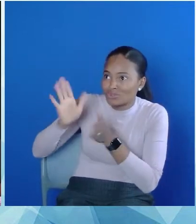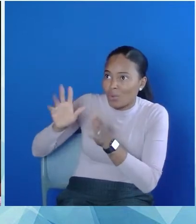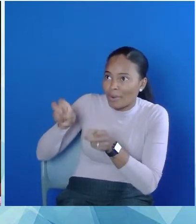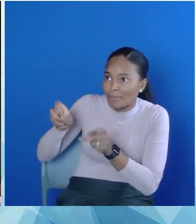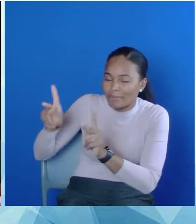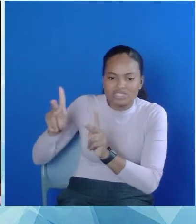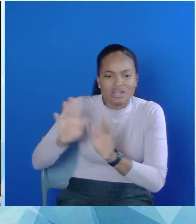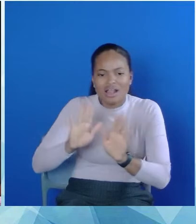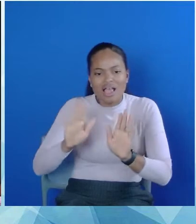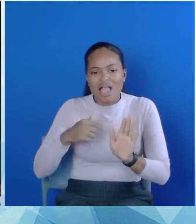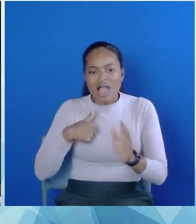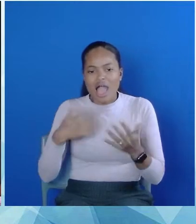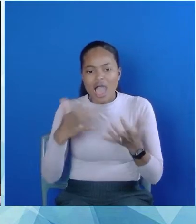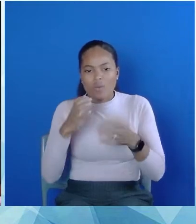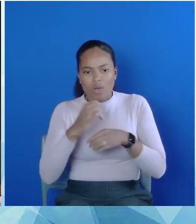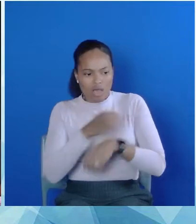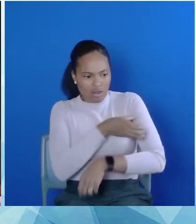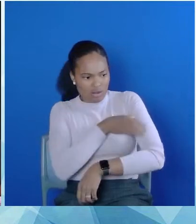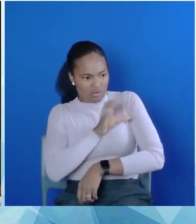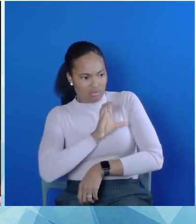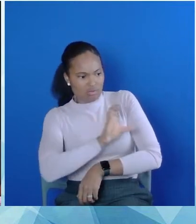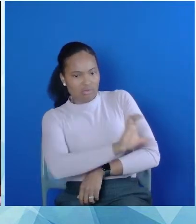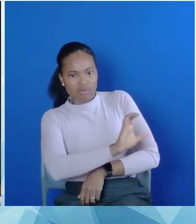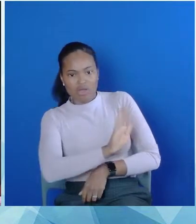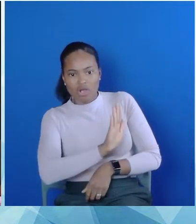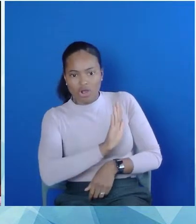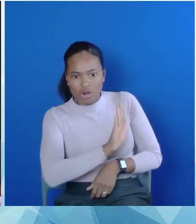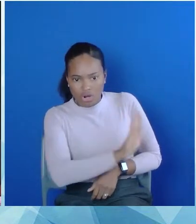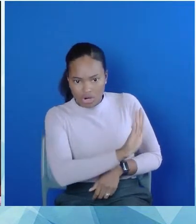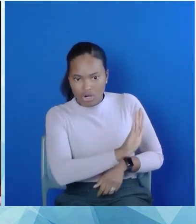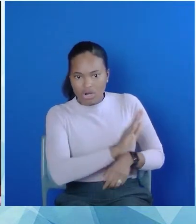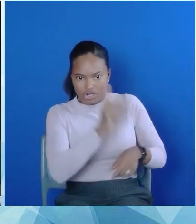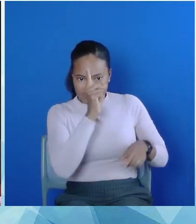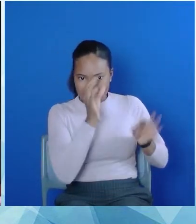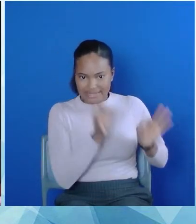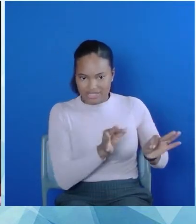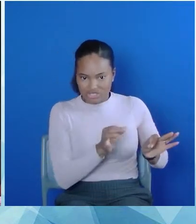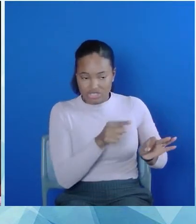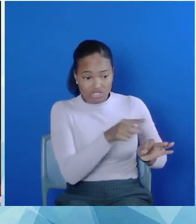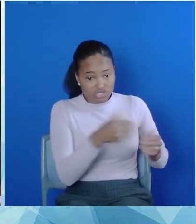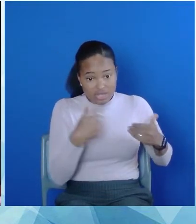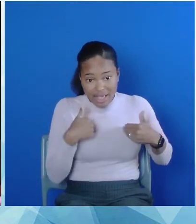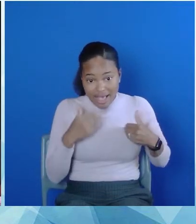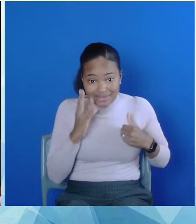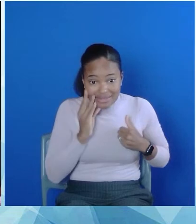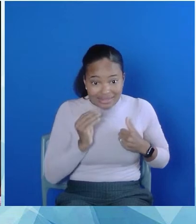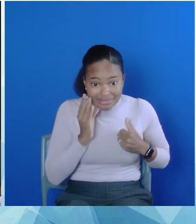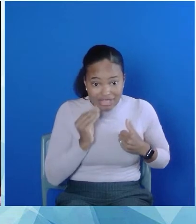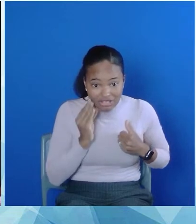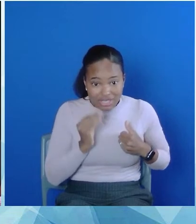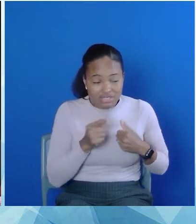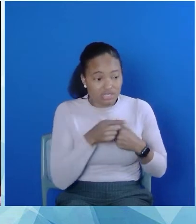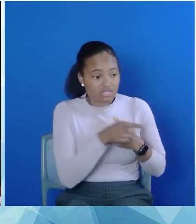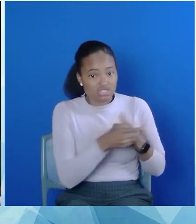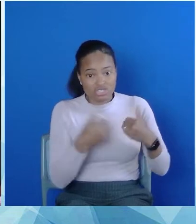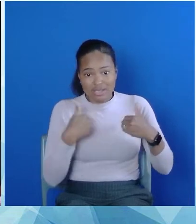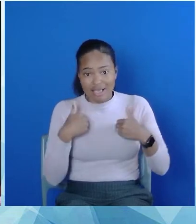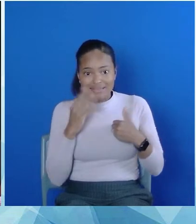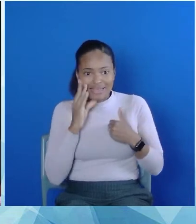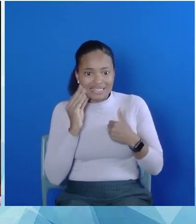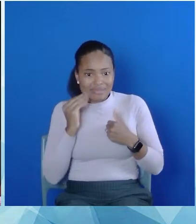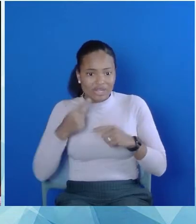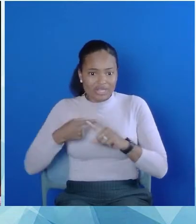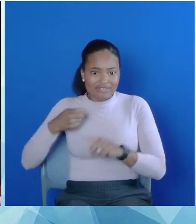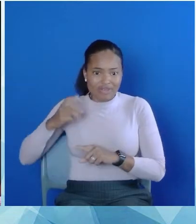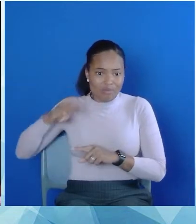ability to make these decisions. She's got the experience. She has the experience from DC at the